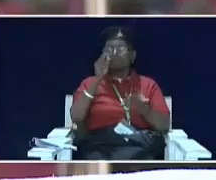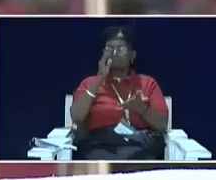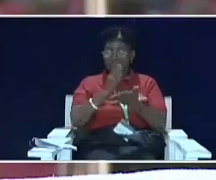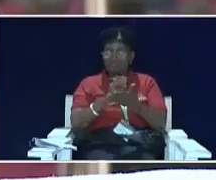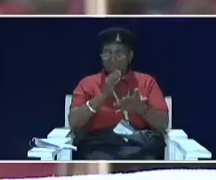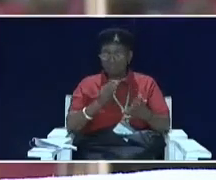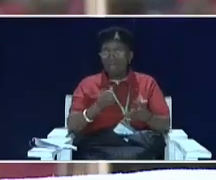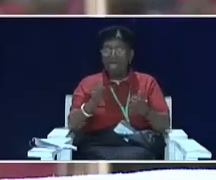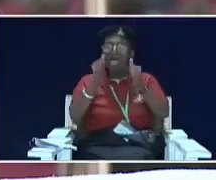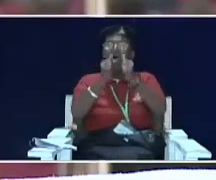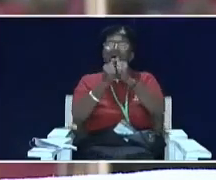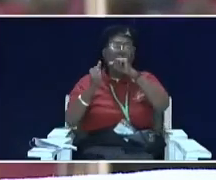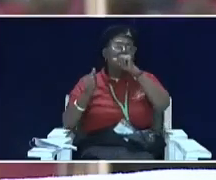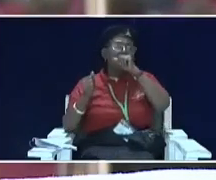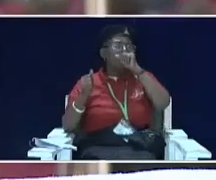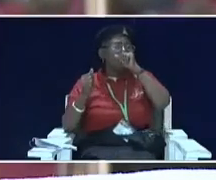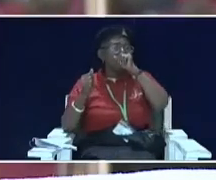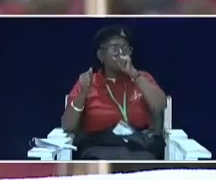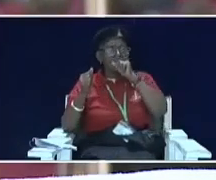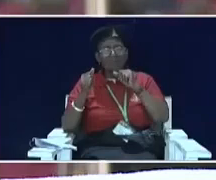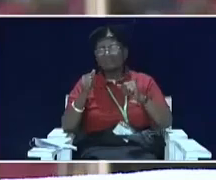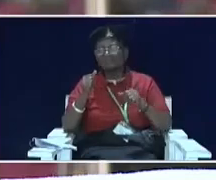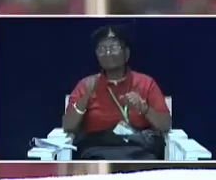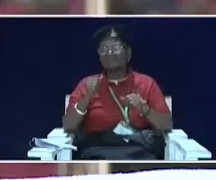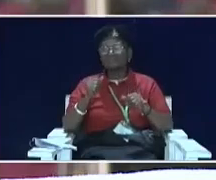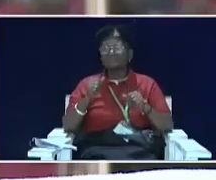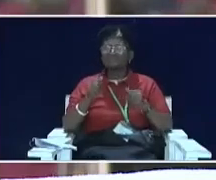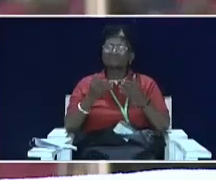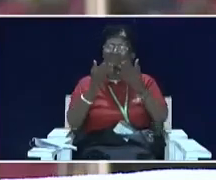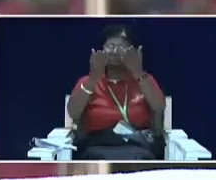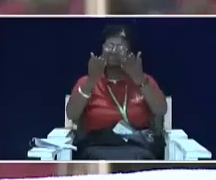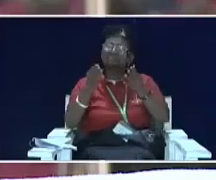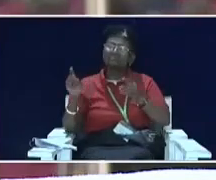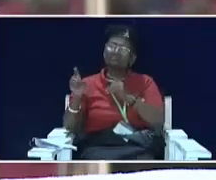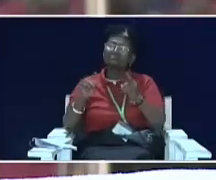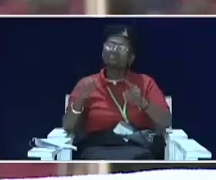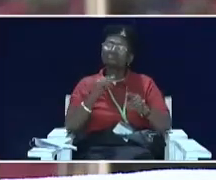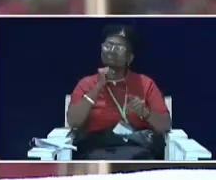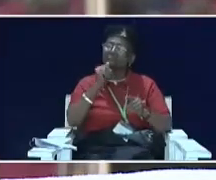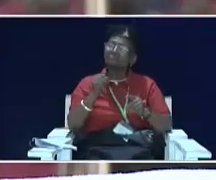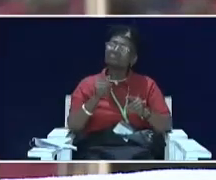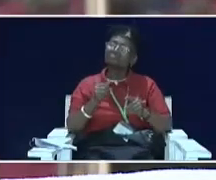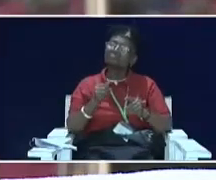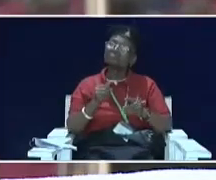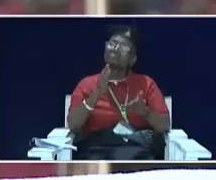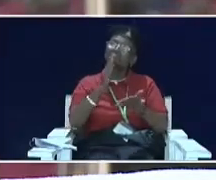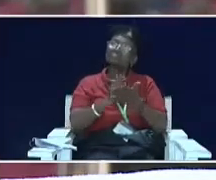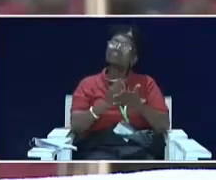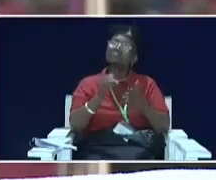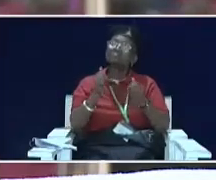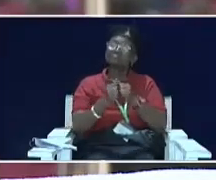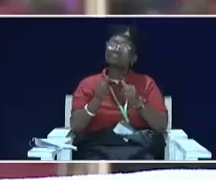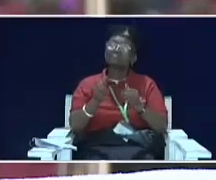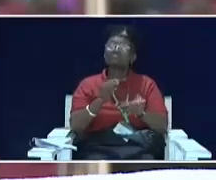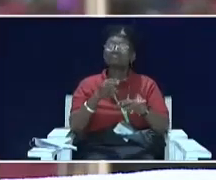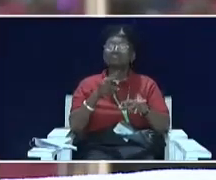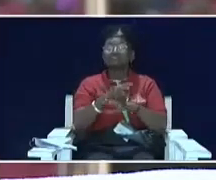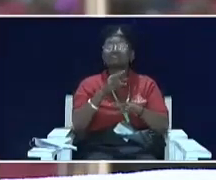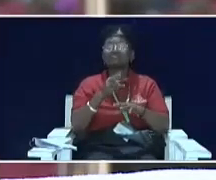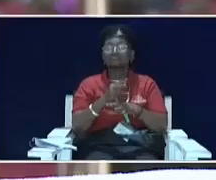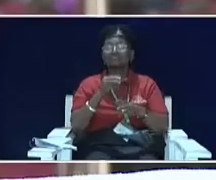with the offering. It didn't stop with the wood. It didn't stop with the